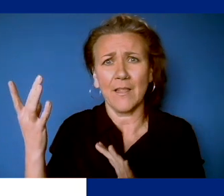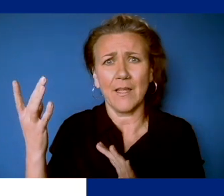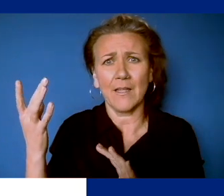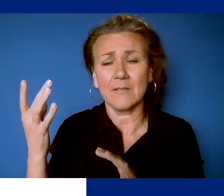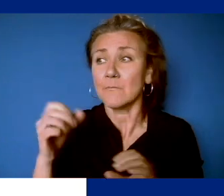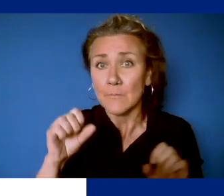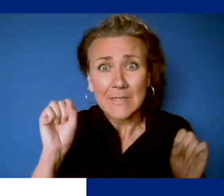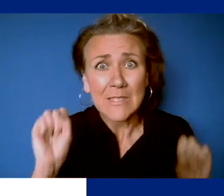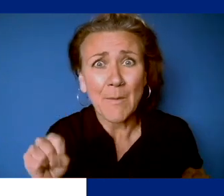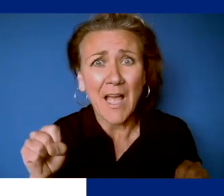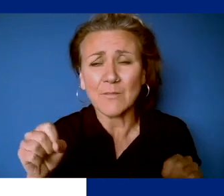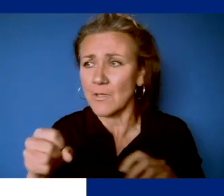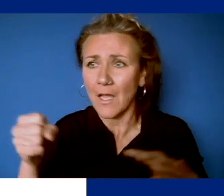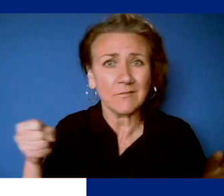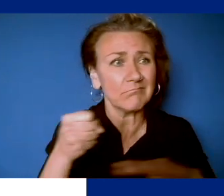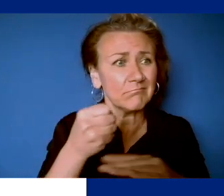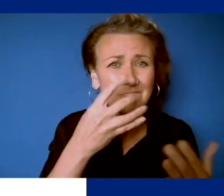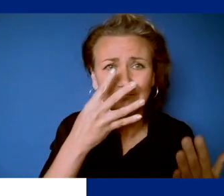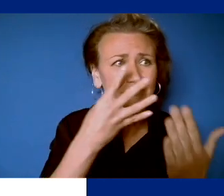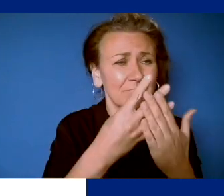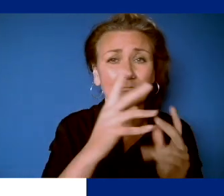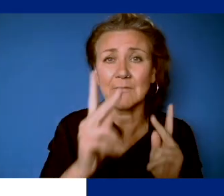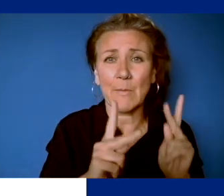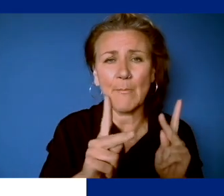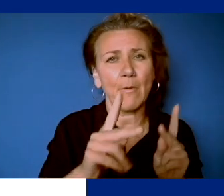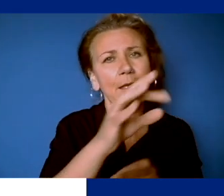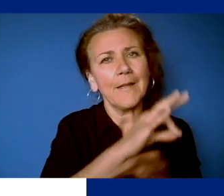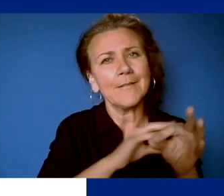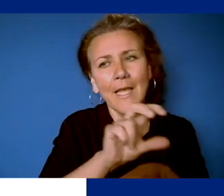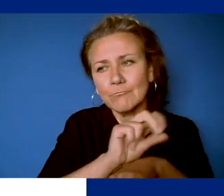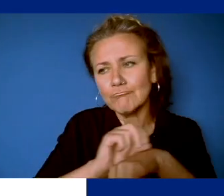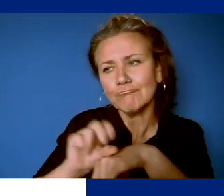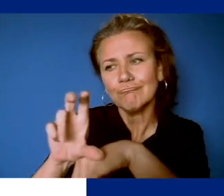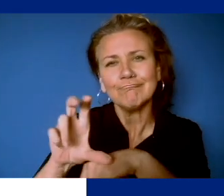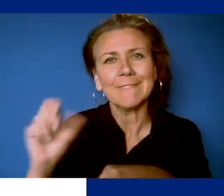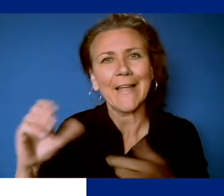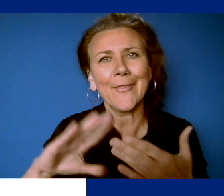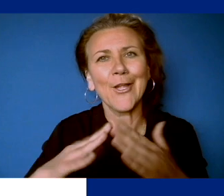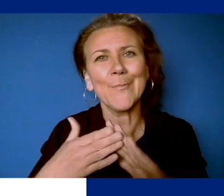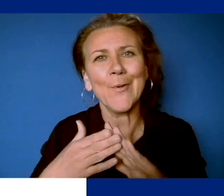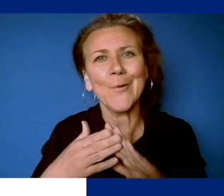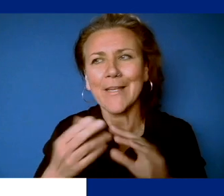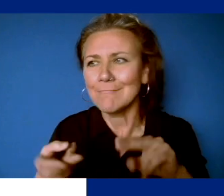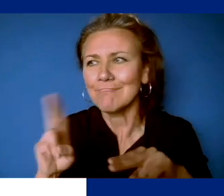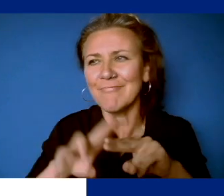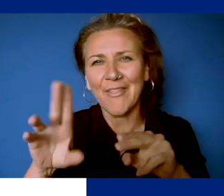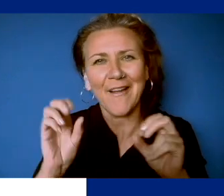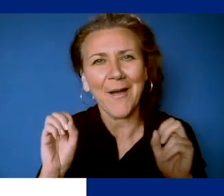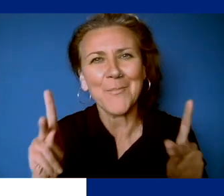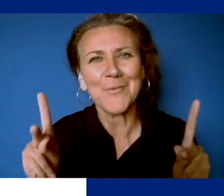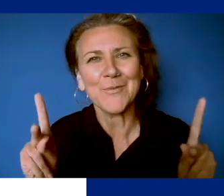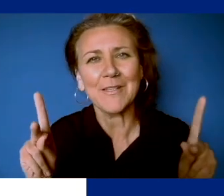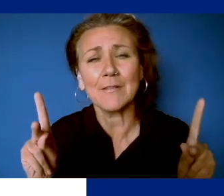is possible to not incarcerate people and invest in communities, in people and their